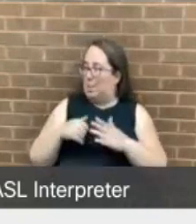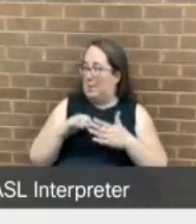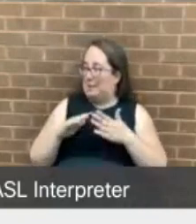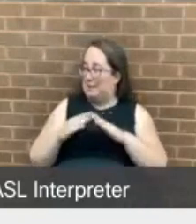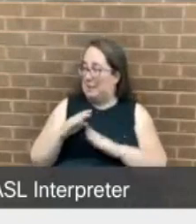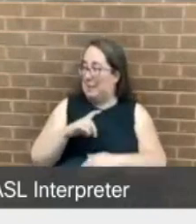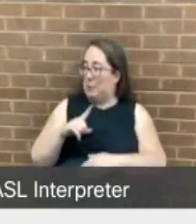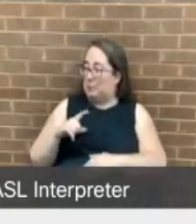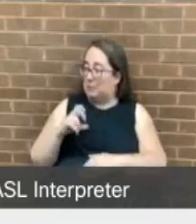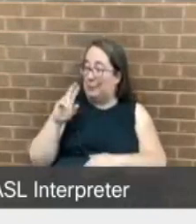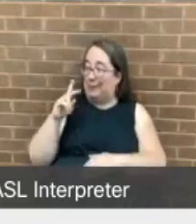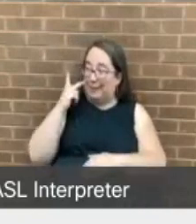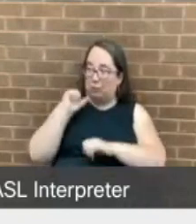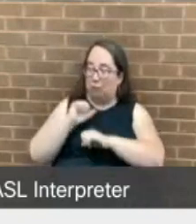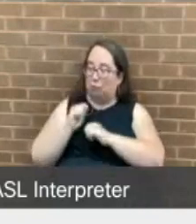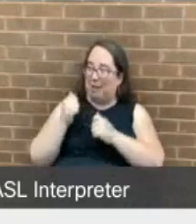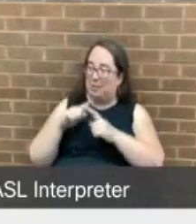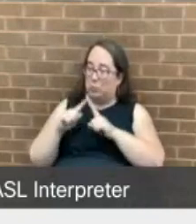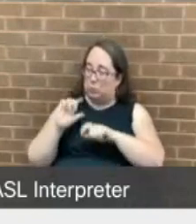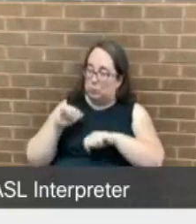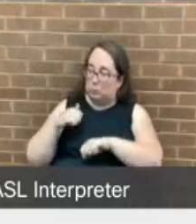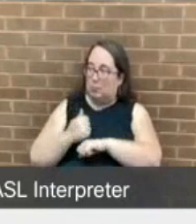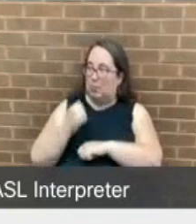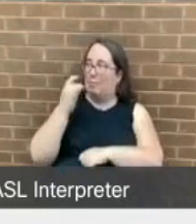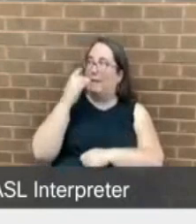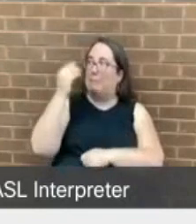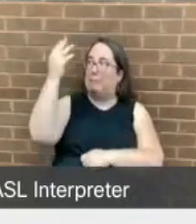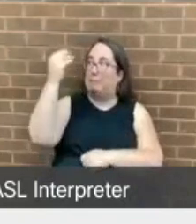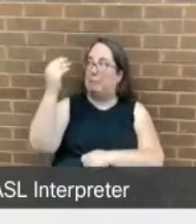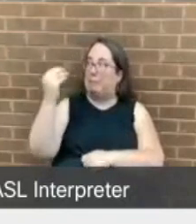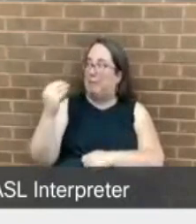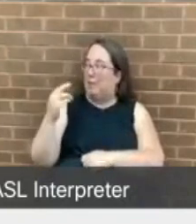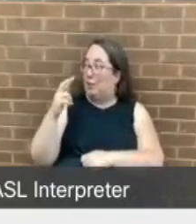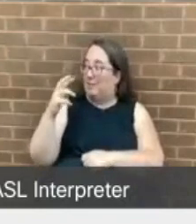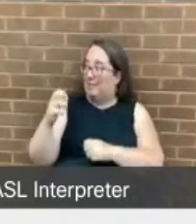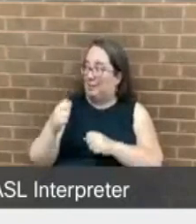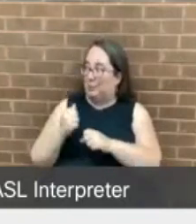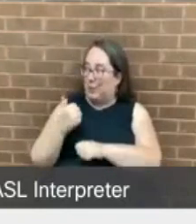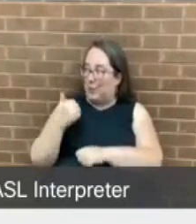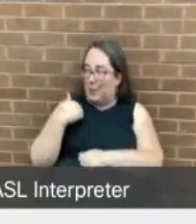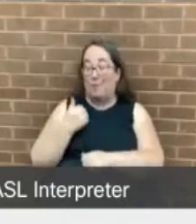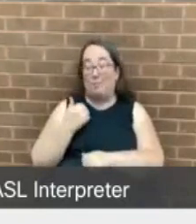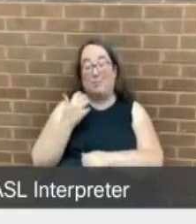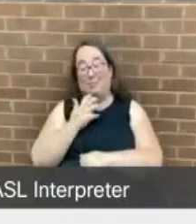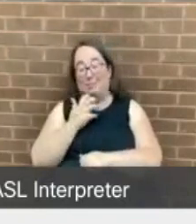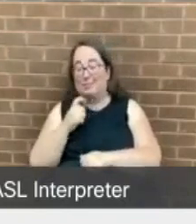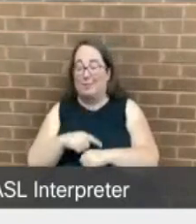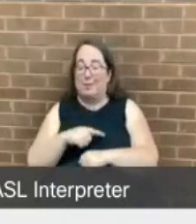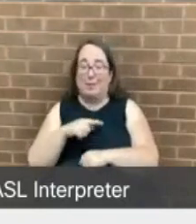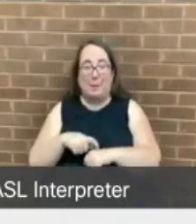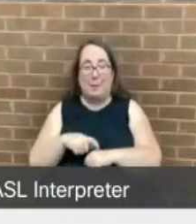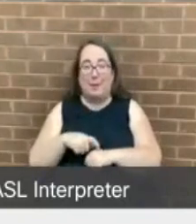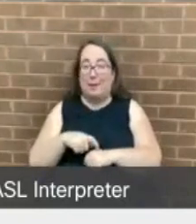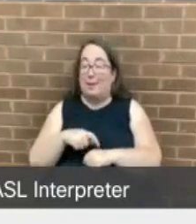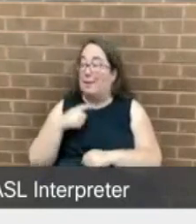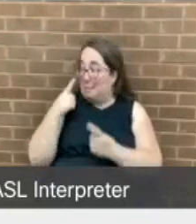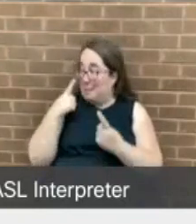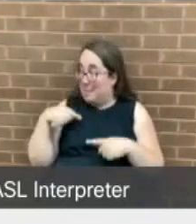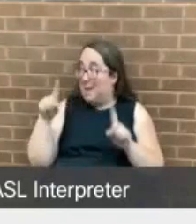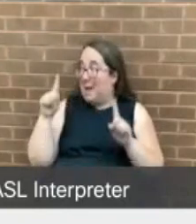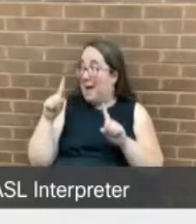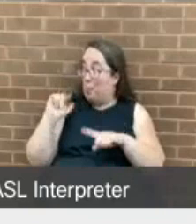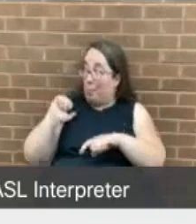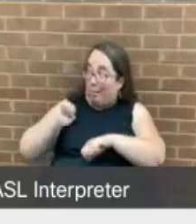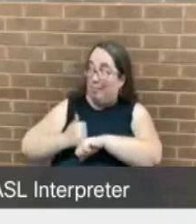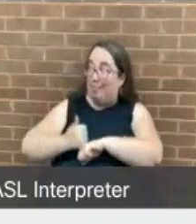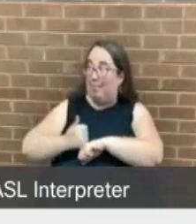city council political career, trying to get that traffic light 35 years ago. And so she said, are you telling me you're gonna finally